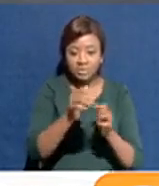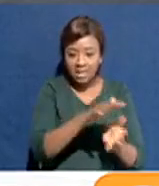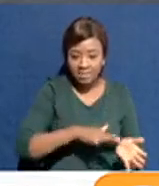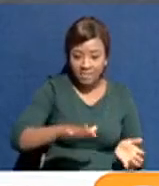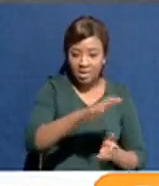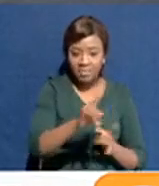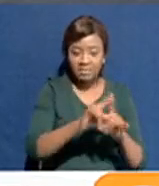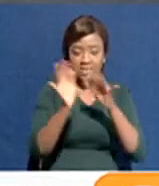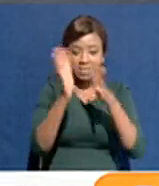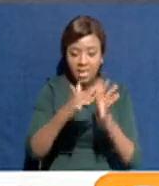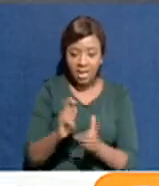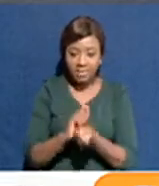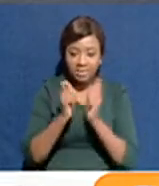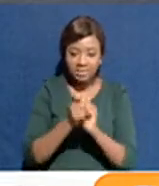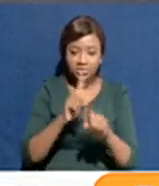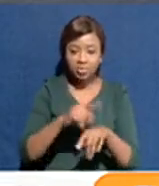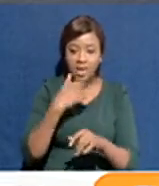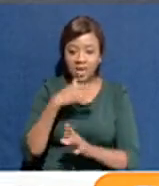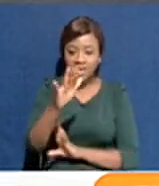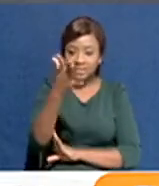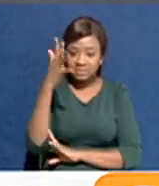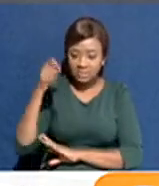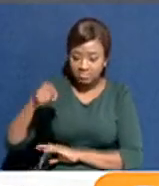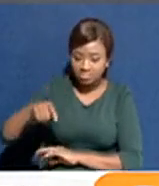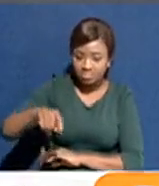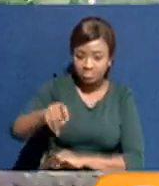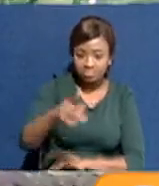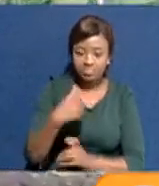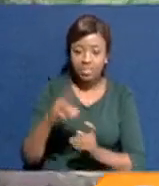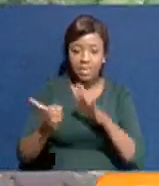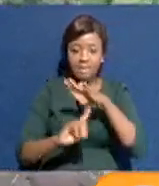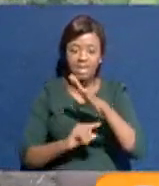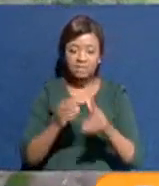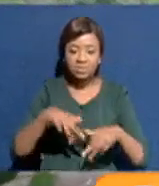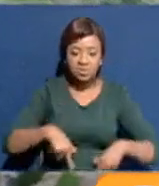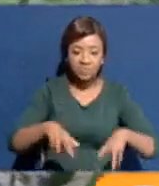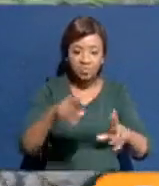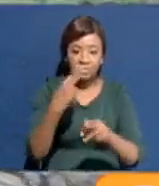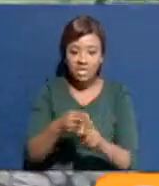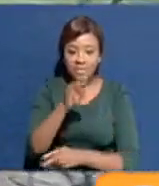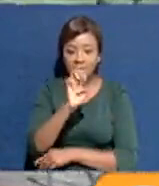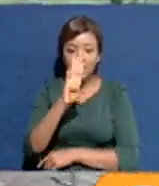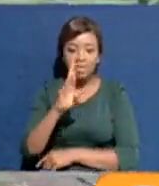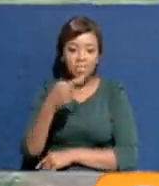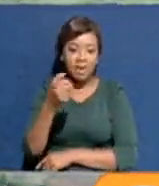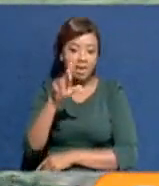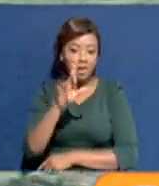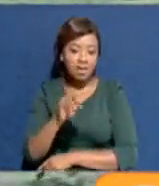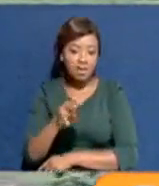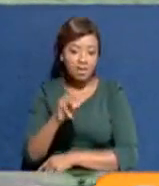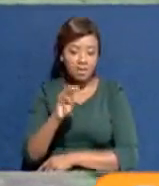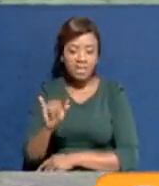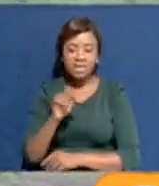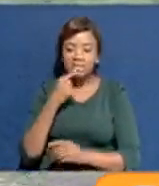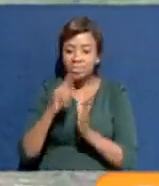tree planting exercise in Kajiado County, Senior Deputy Secretary in the Ministry of Roads, Ibrahim Abdi, says the government will involve all stakeholders in